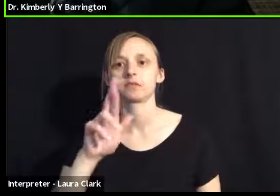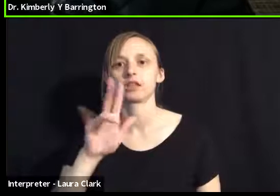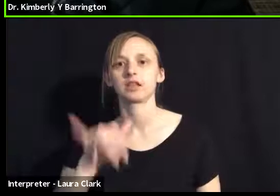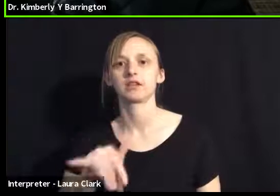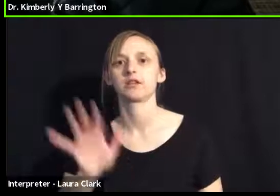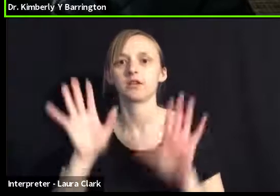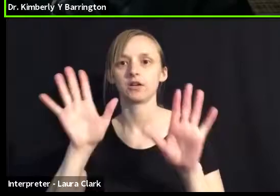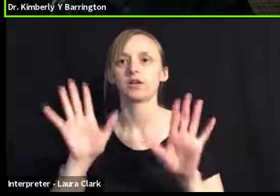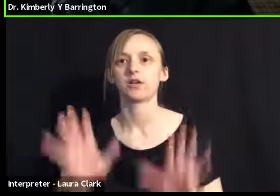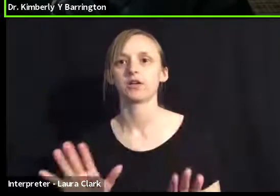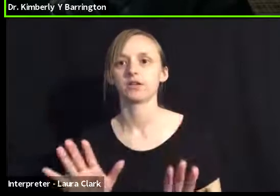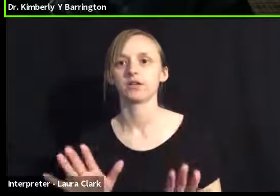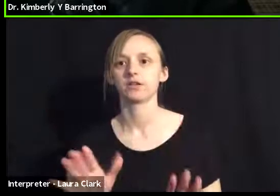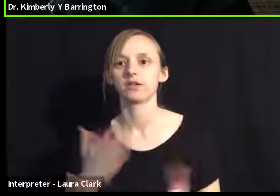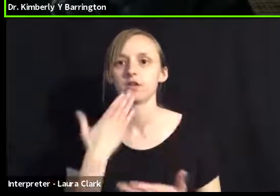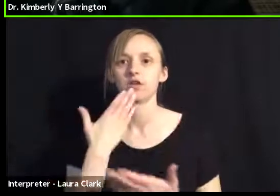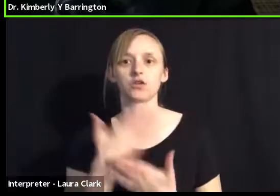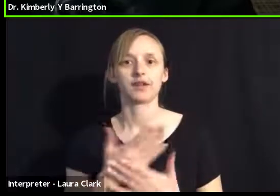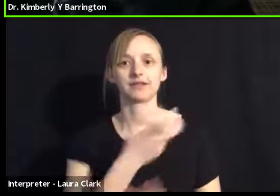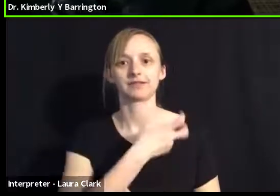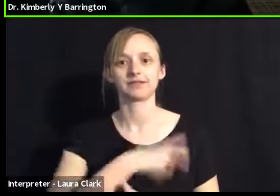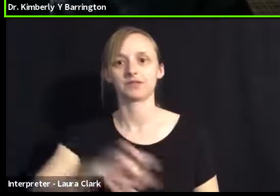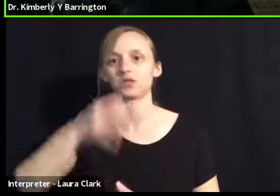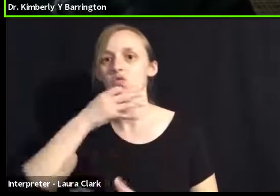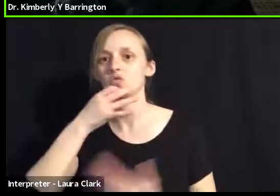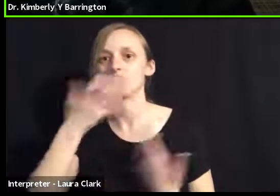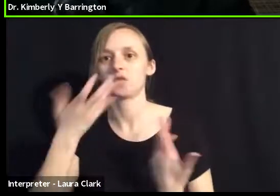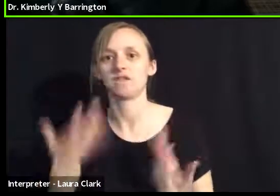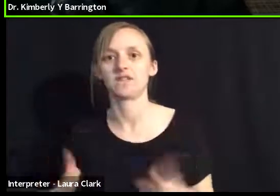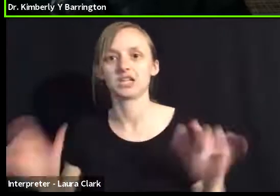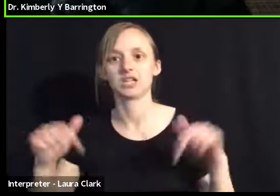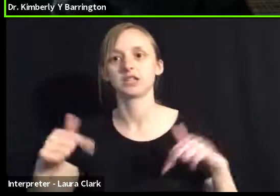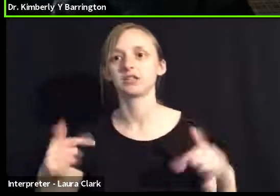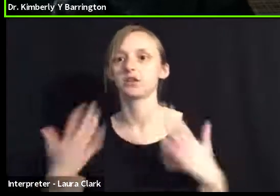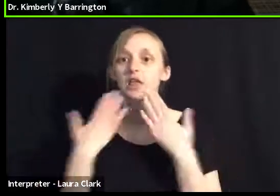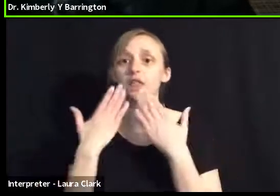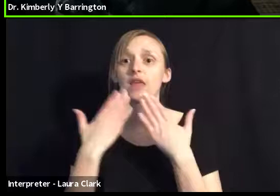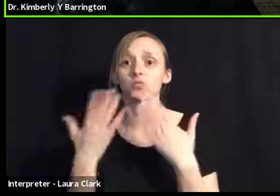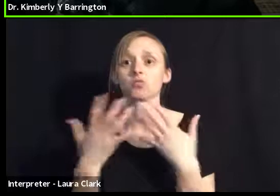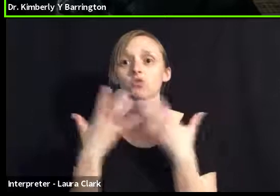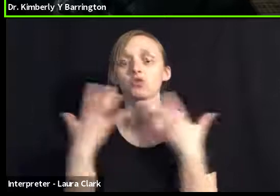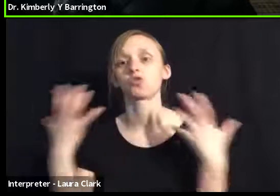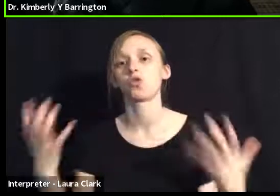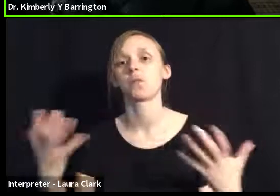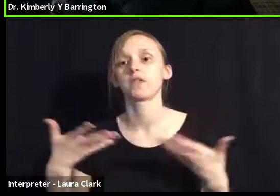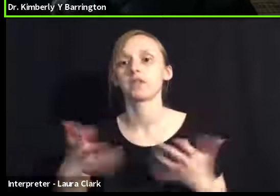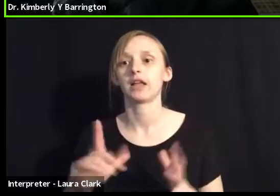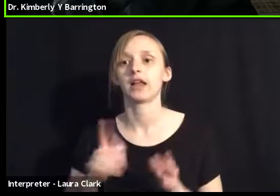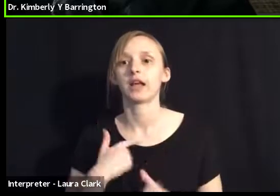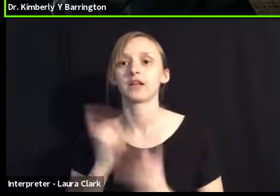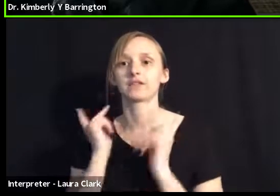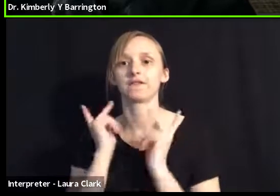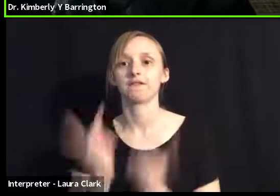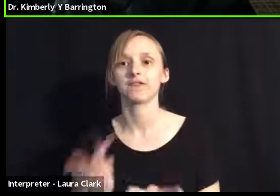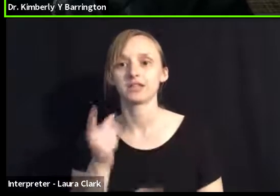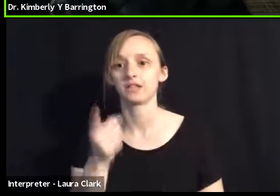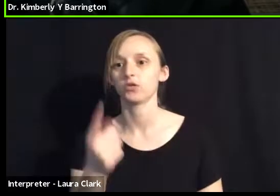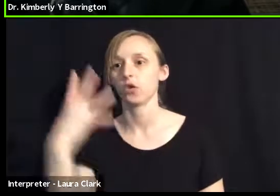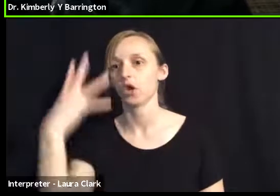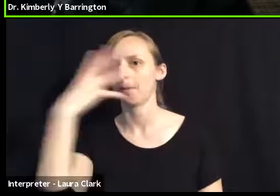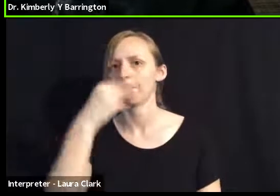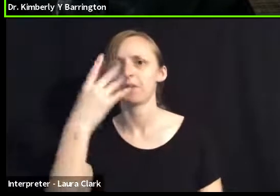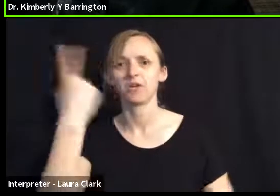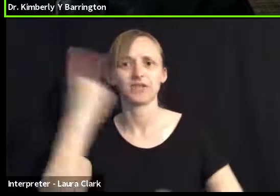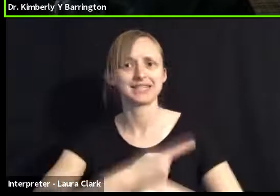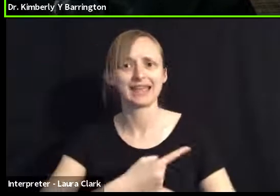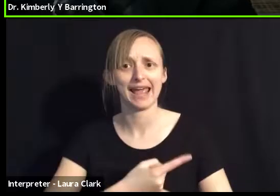an epilogue. So God, we want to say thank you so much for letting us come and visit you. What a beautiful day down